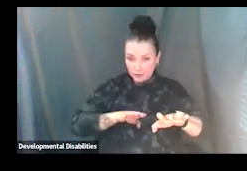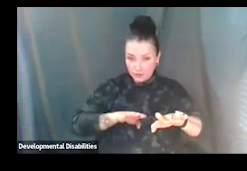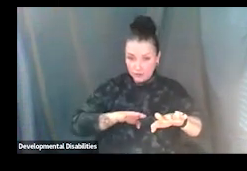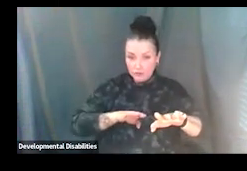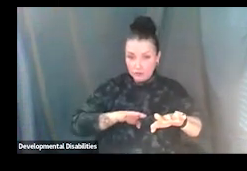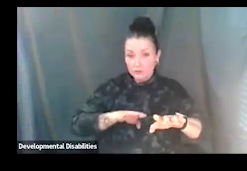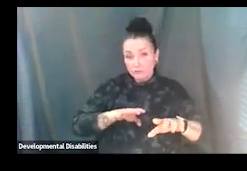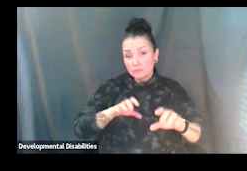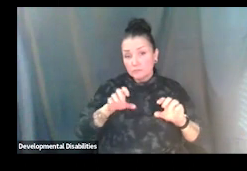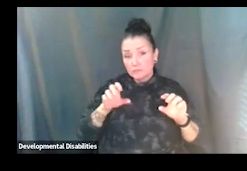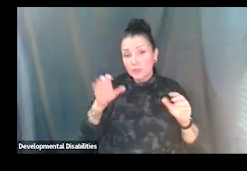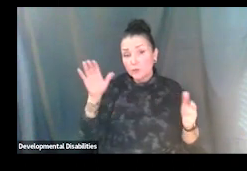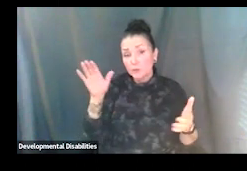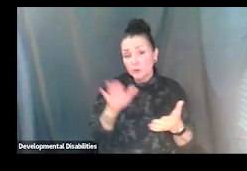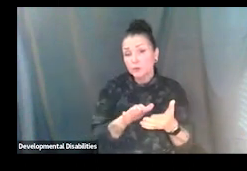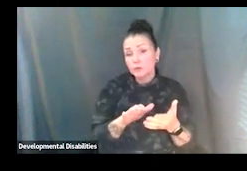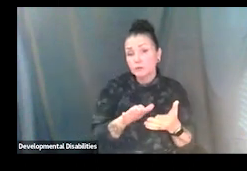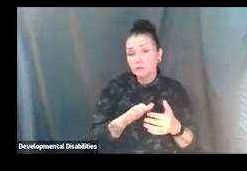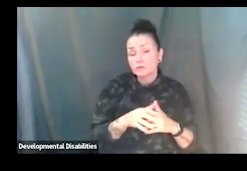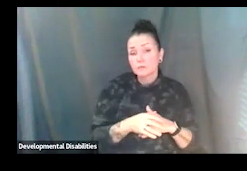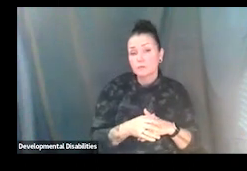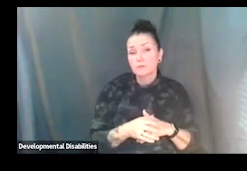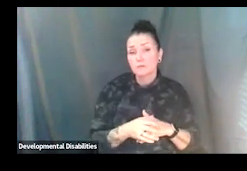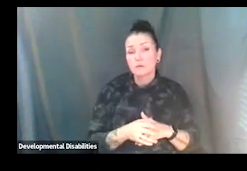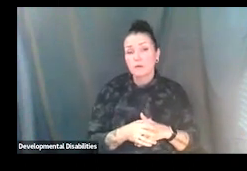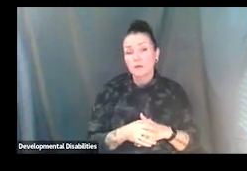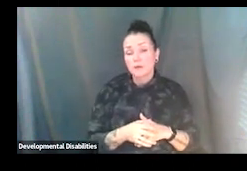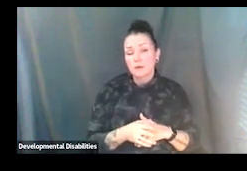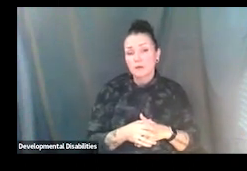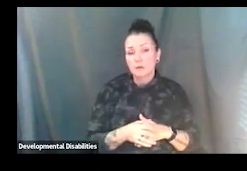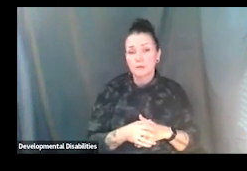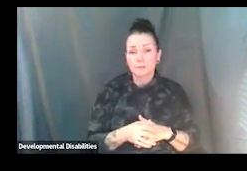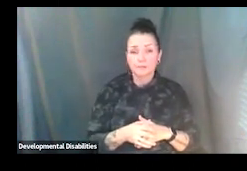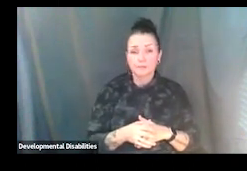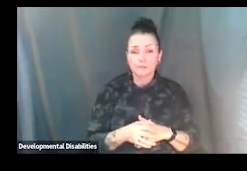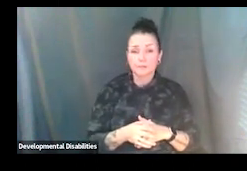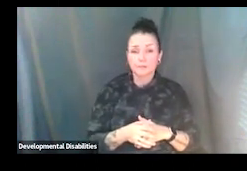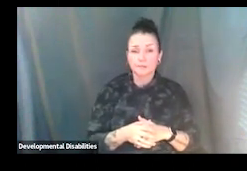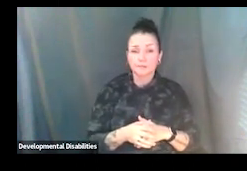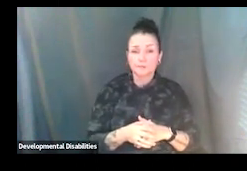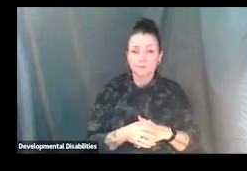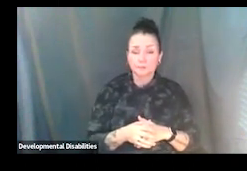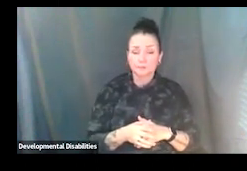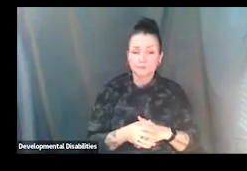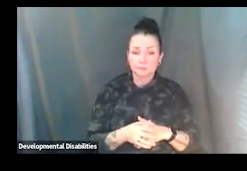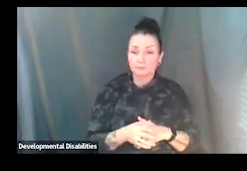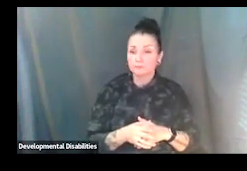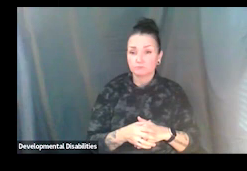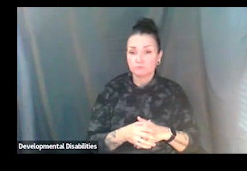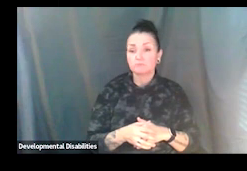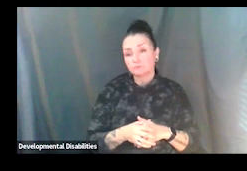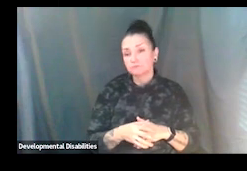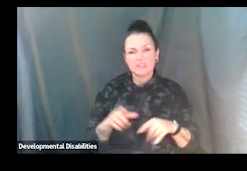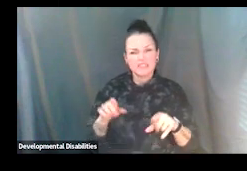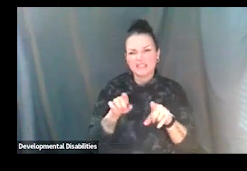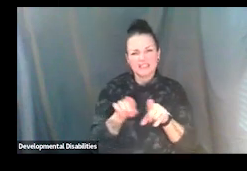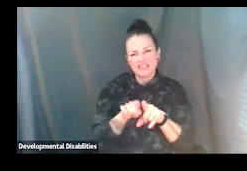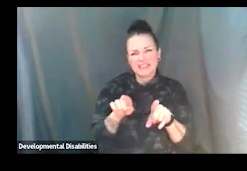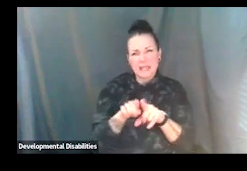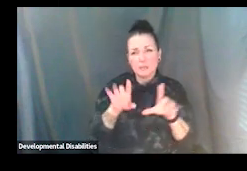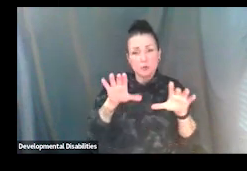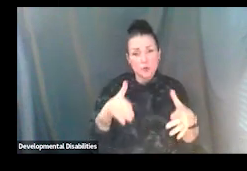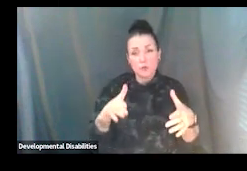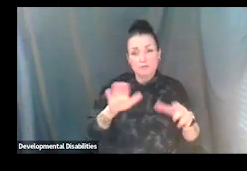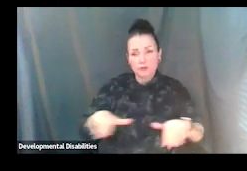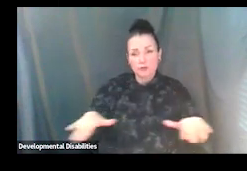a reduction in hyperactivity. And, if we look at the same group, the RUP group, they also did a